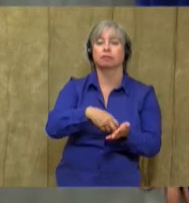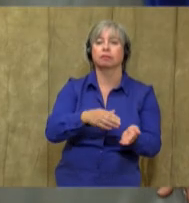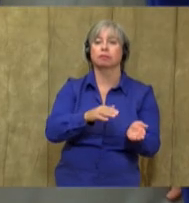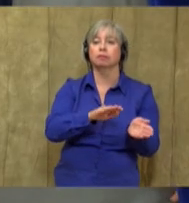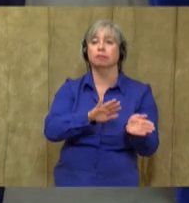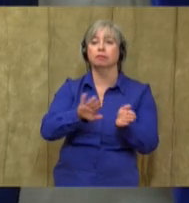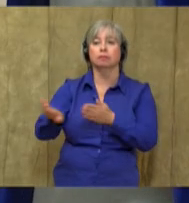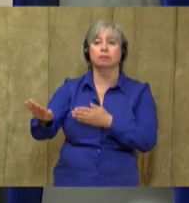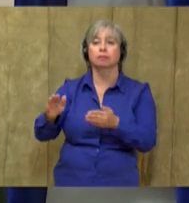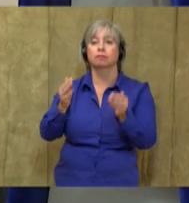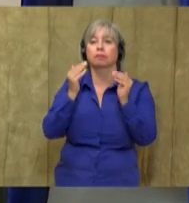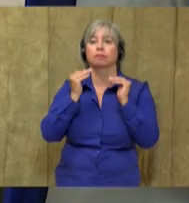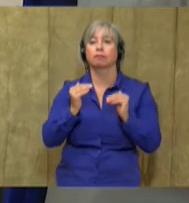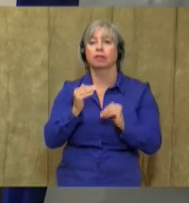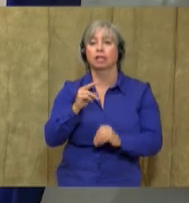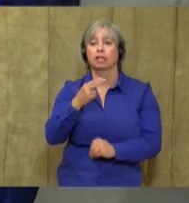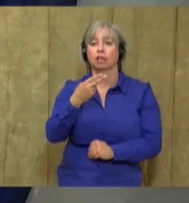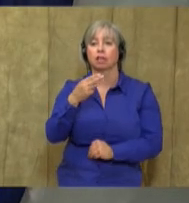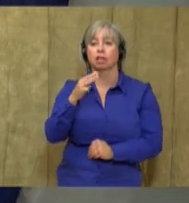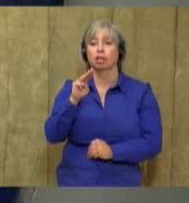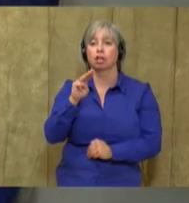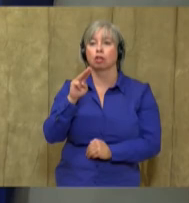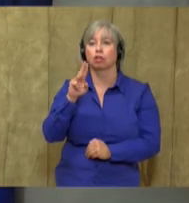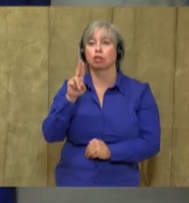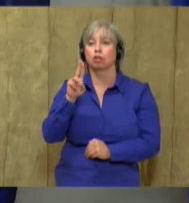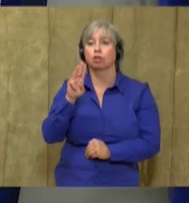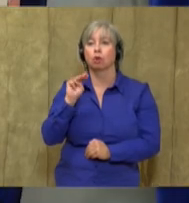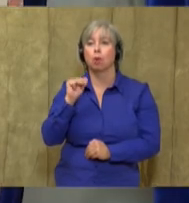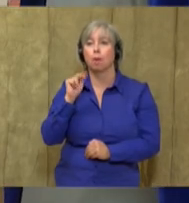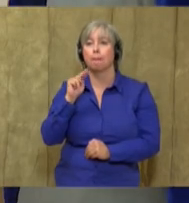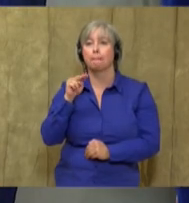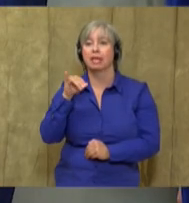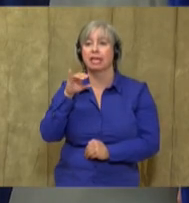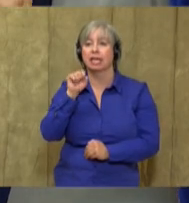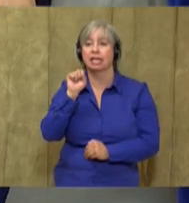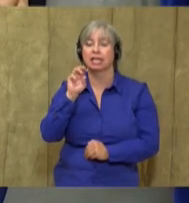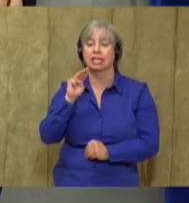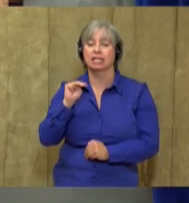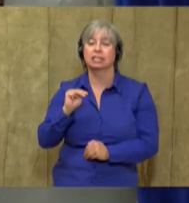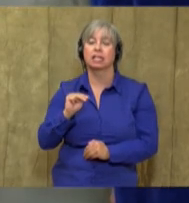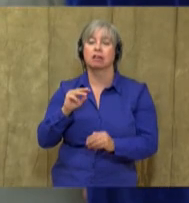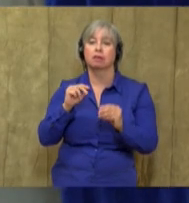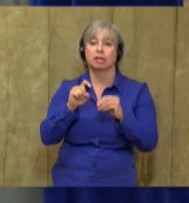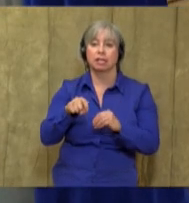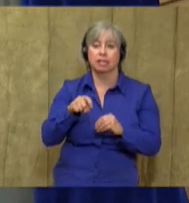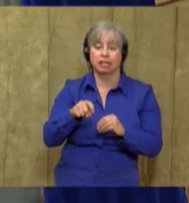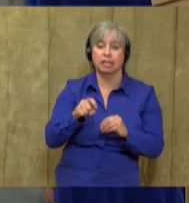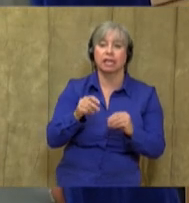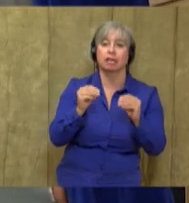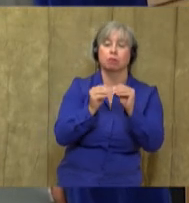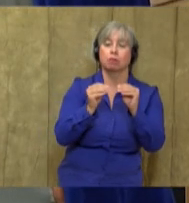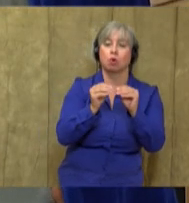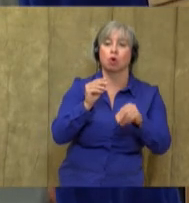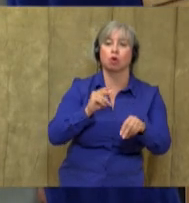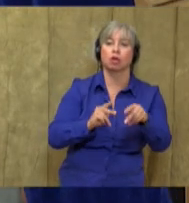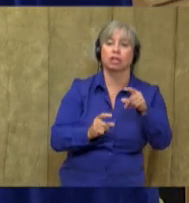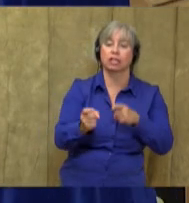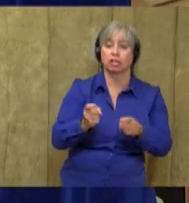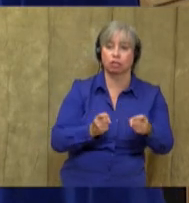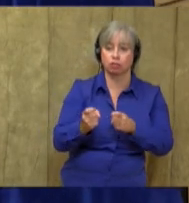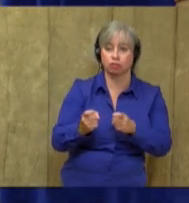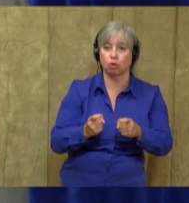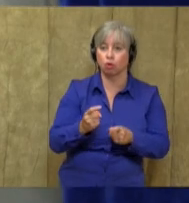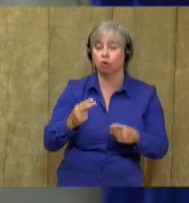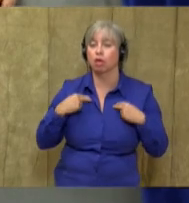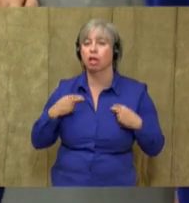Humanism was another form where it said that humans should have more control over their religious beliefs. And so that is another very